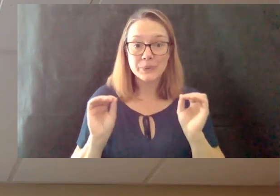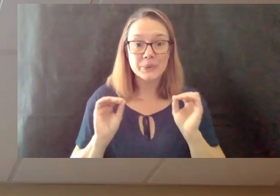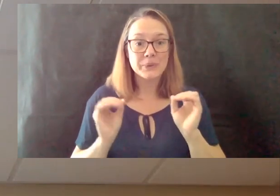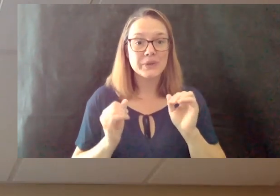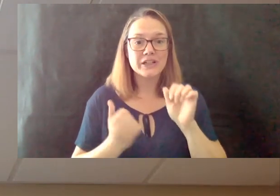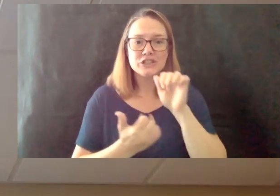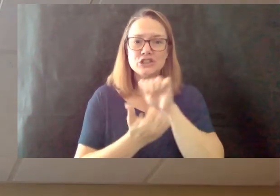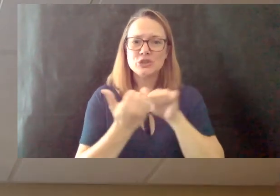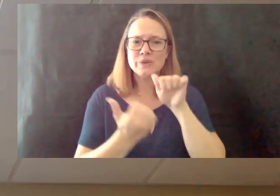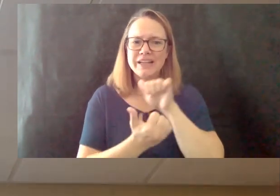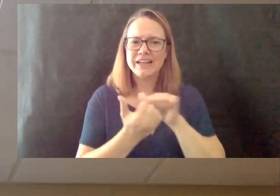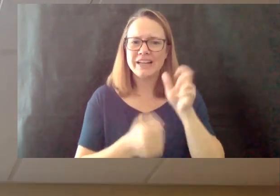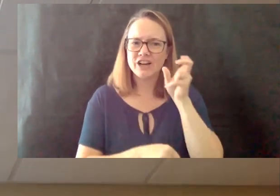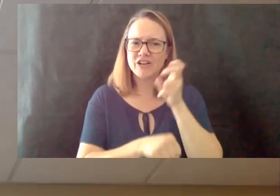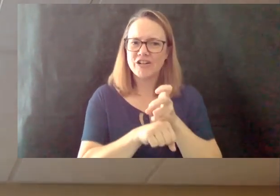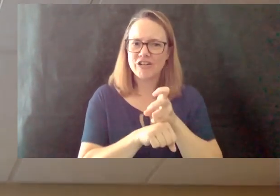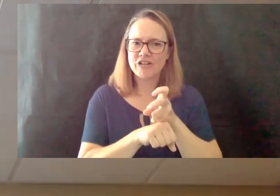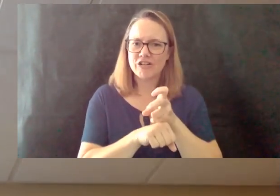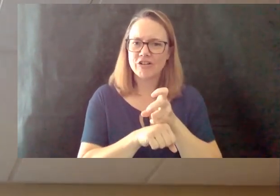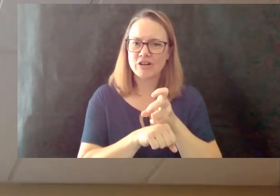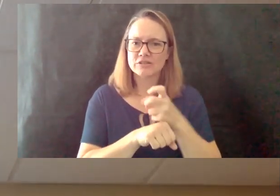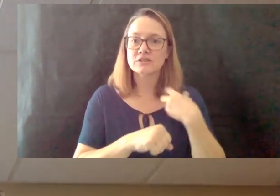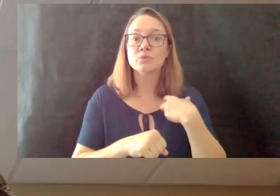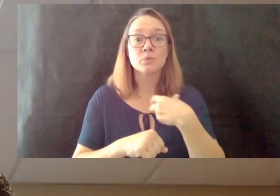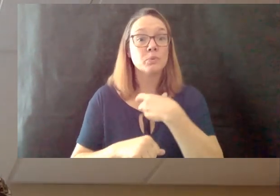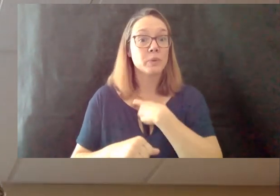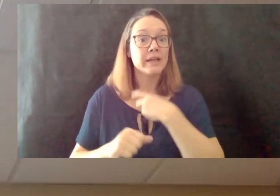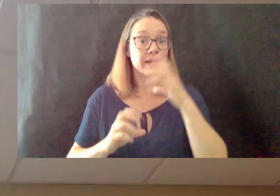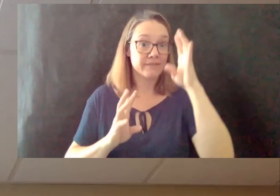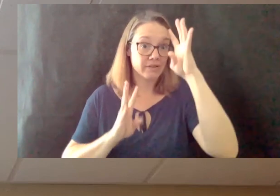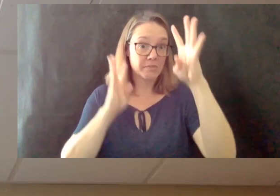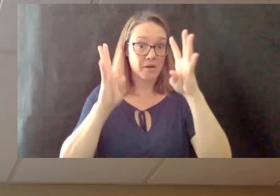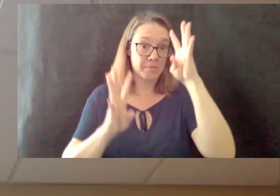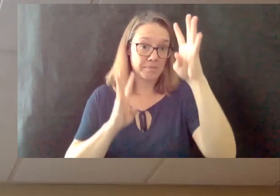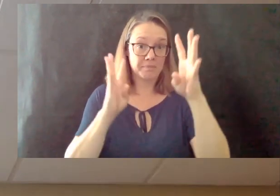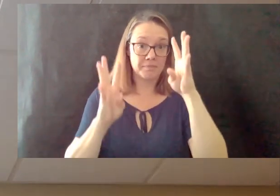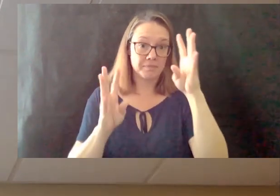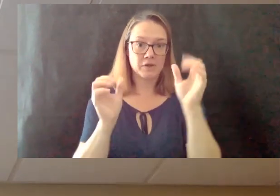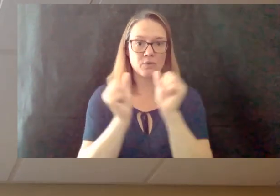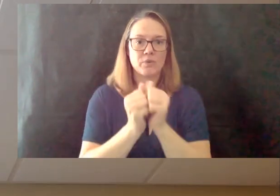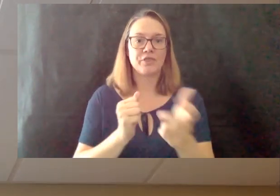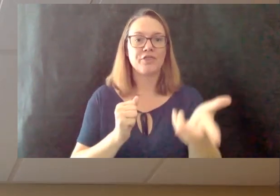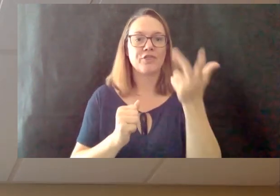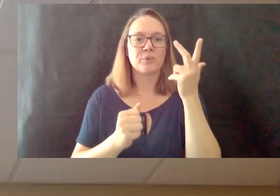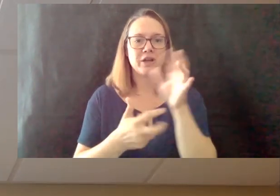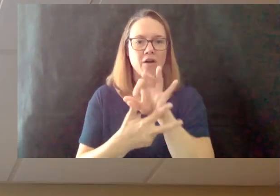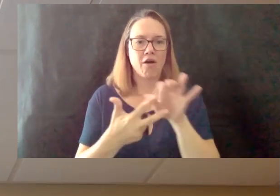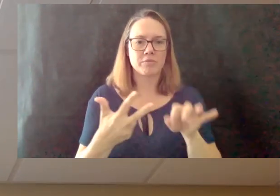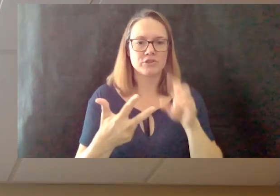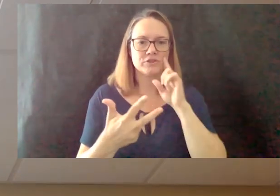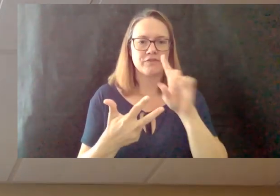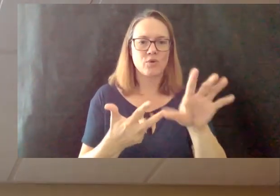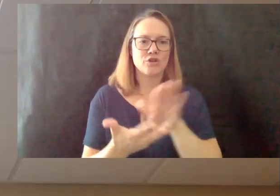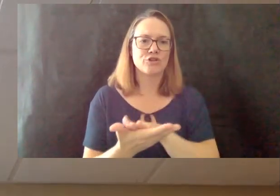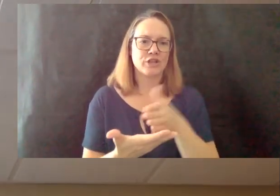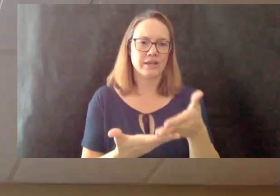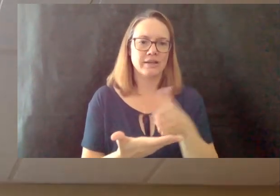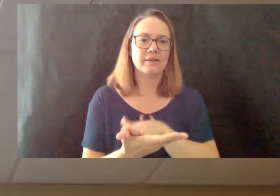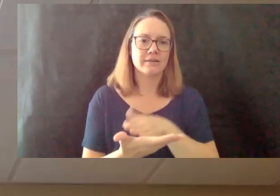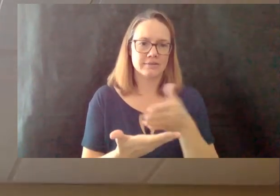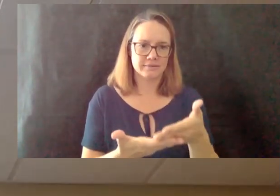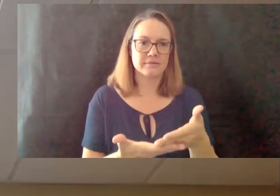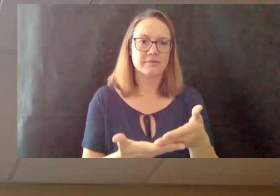and they don't have the ability to chew. And so we've thought of all these things, and we've come up with 3 different